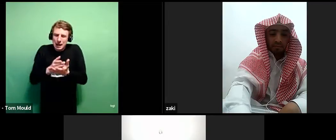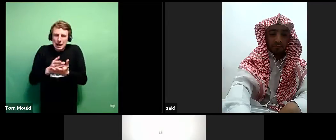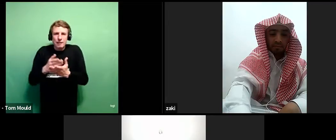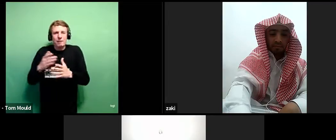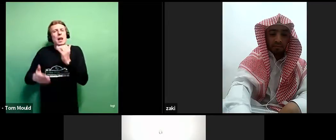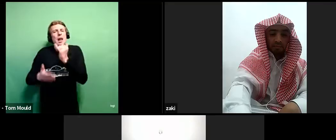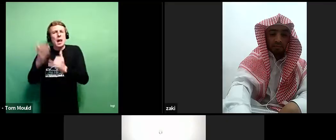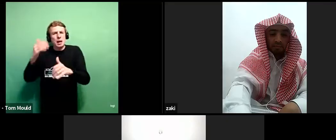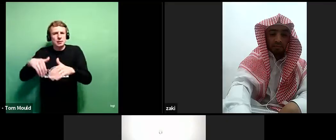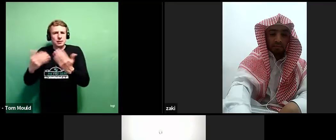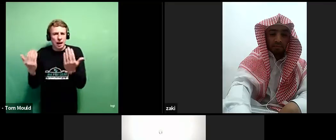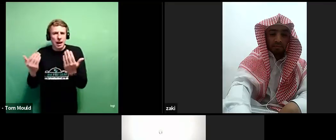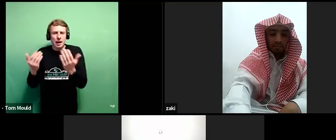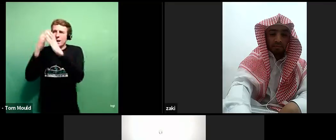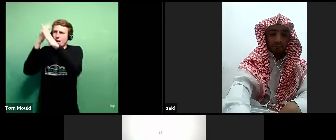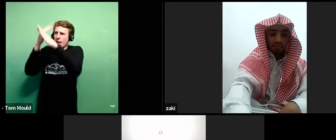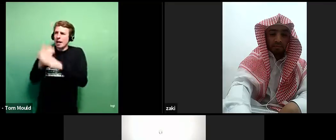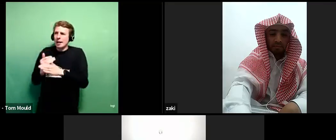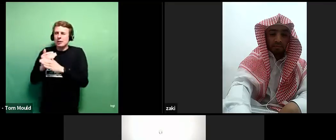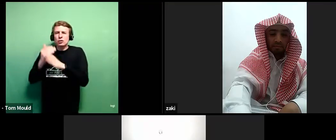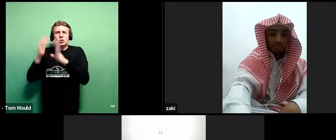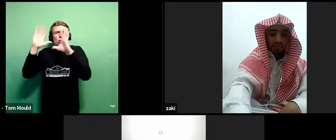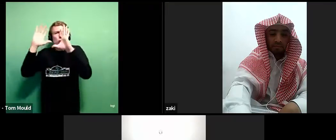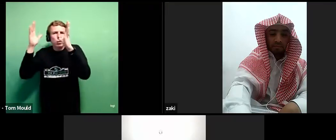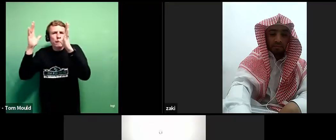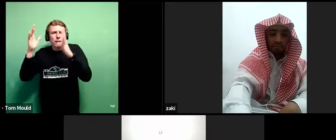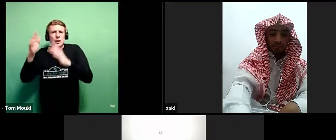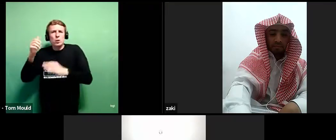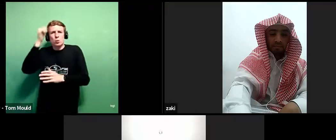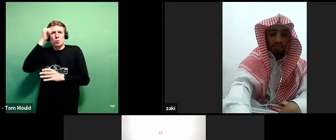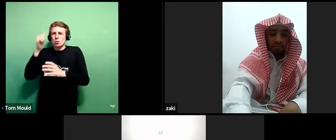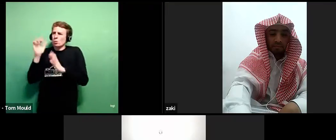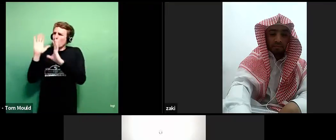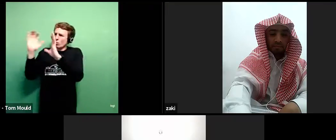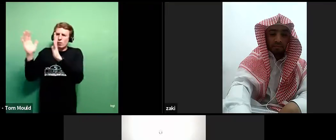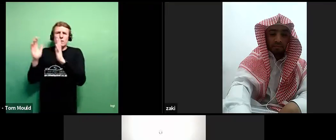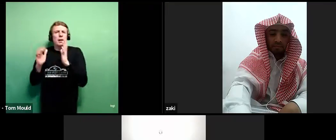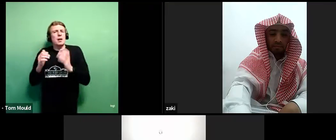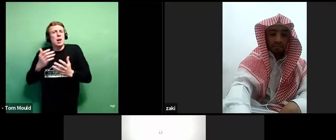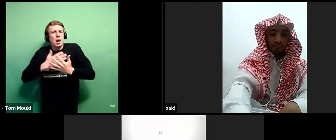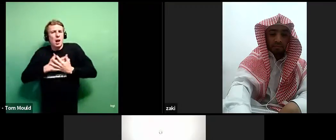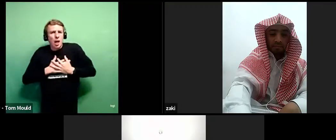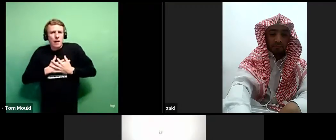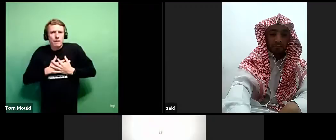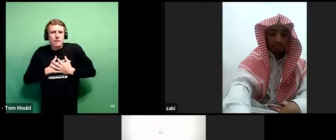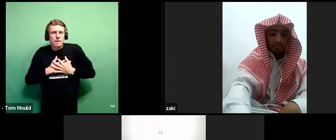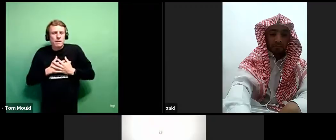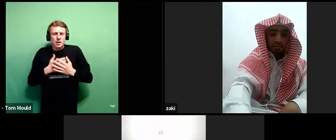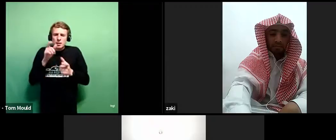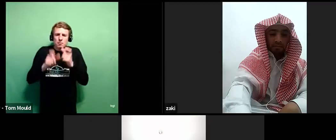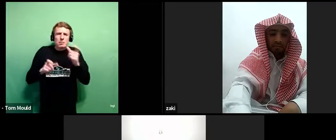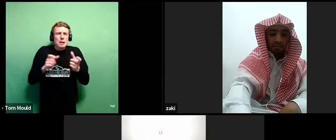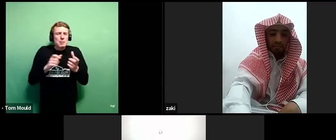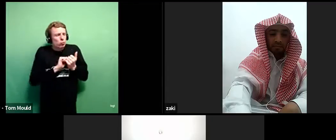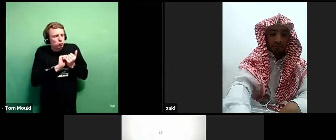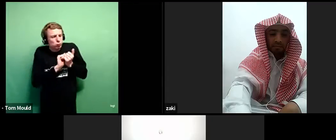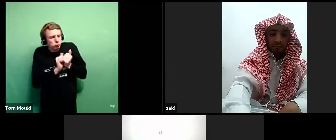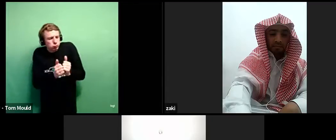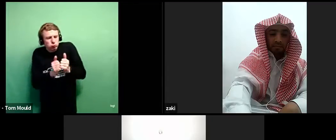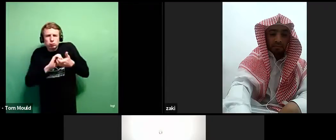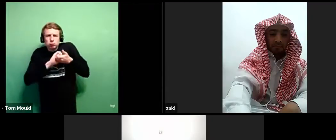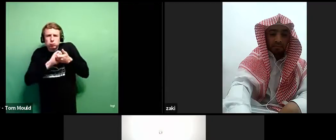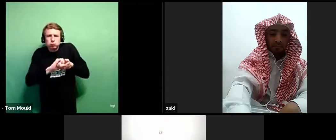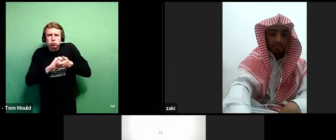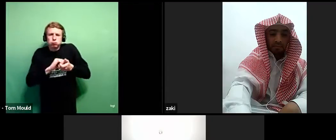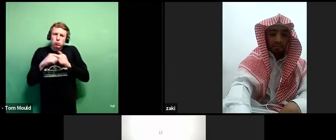for it, to the kinsfolk, to the orphans, and to the poor, to the wayfarer, to those who ask, and